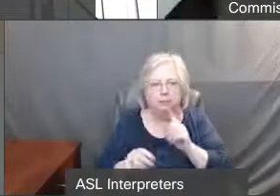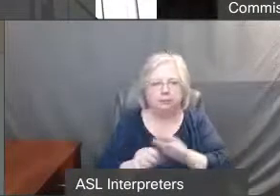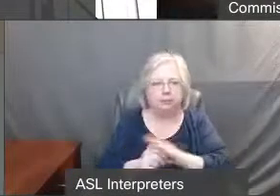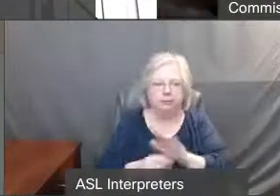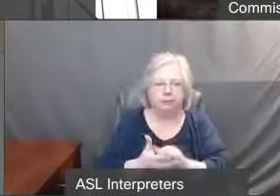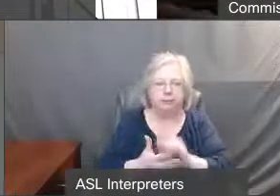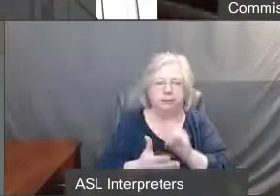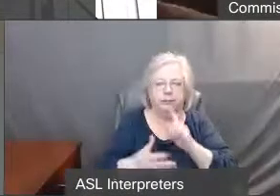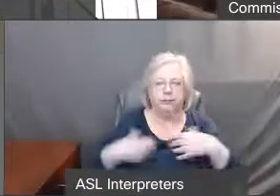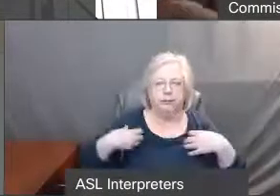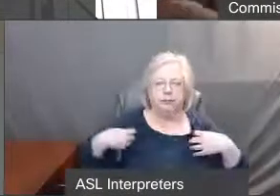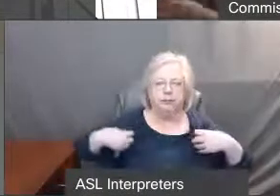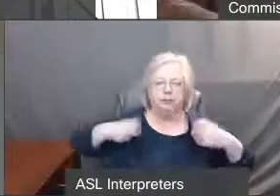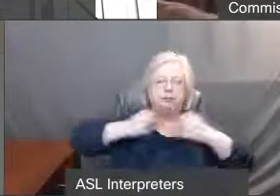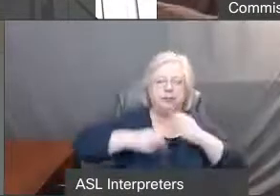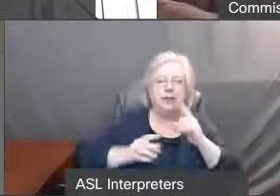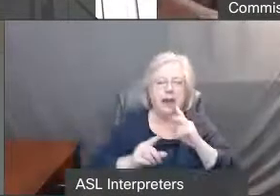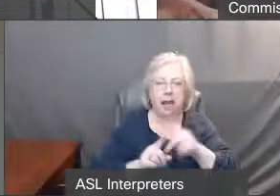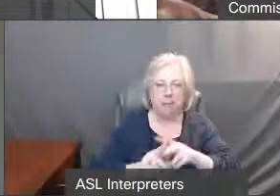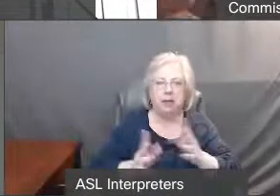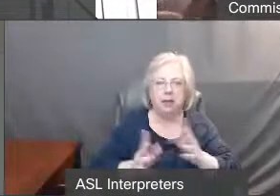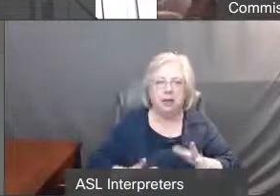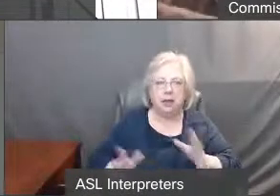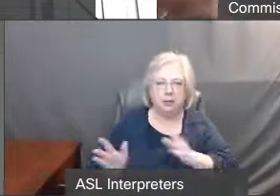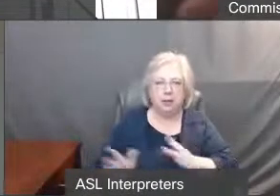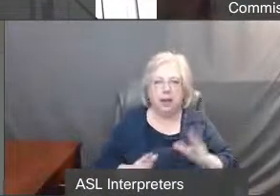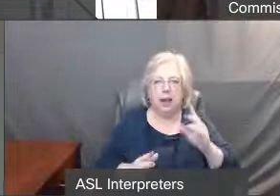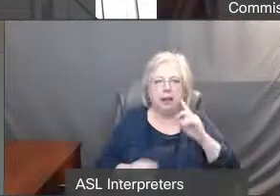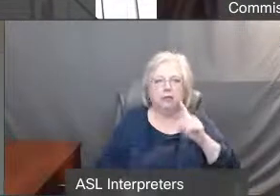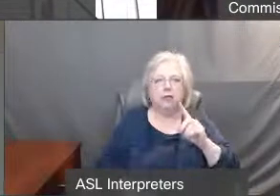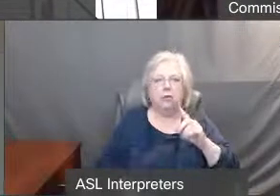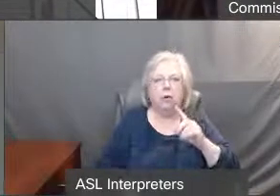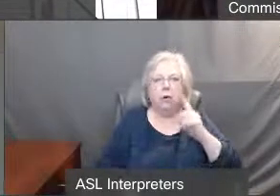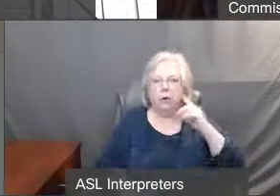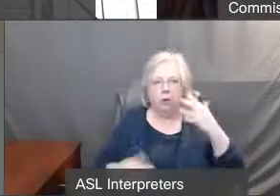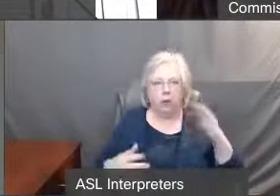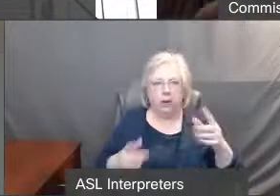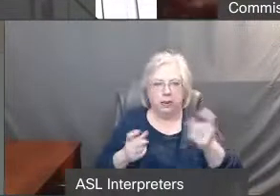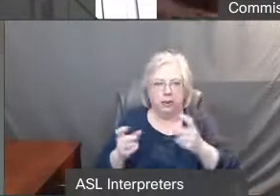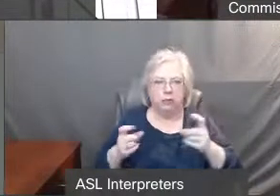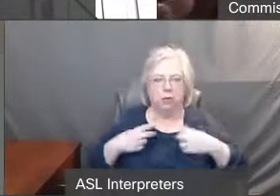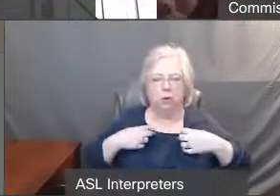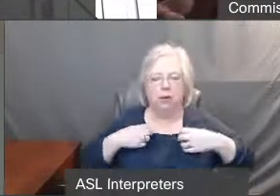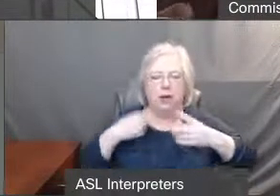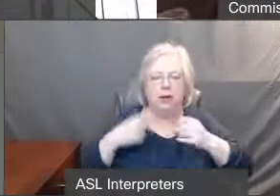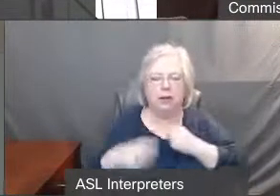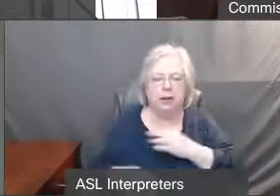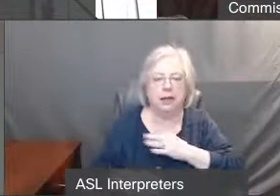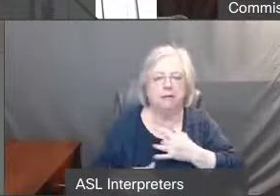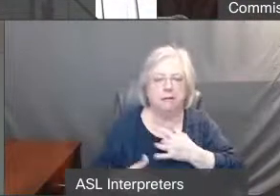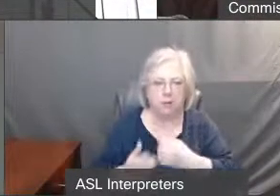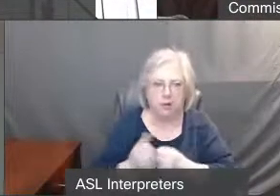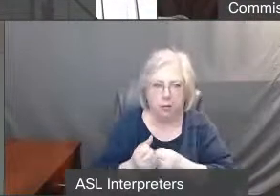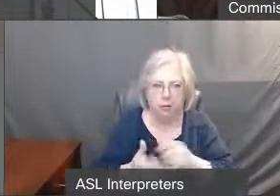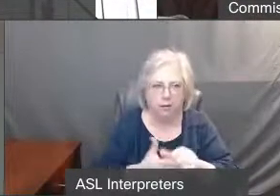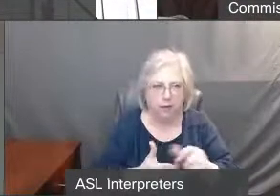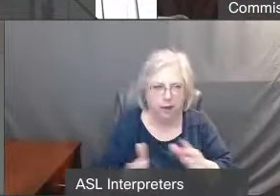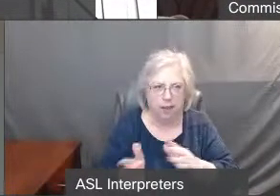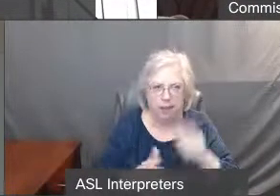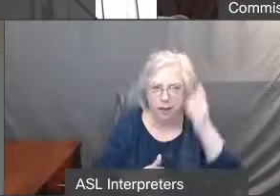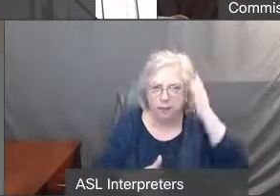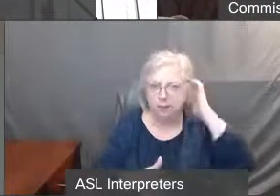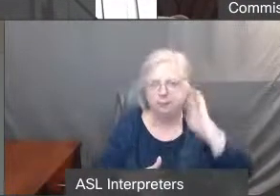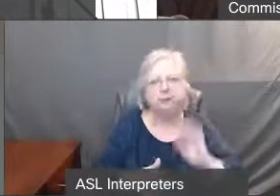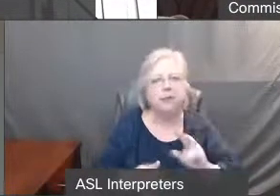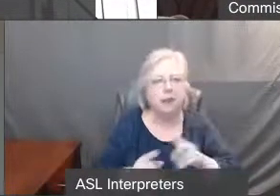applicant, but the applicant has planned for noise control, and staff is supportive of that plan. The applicant